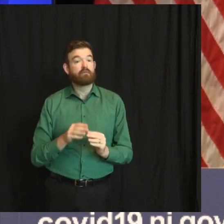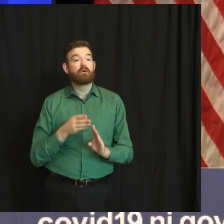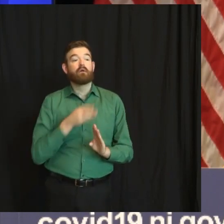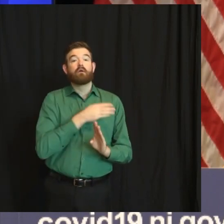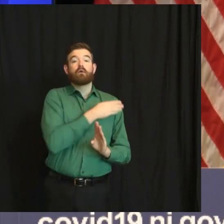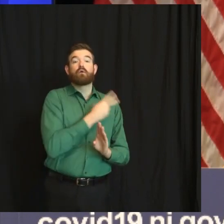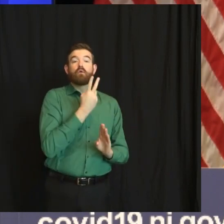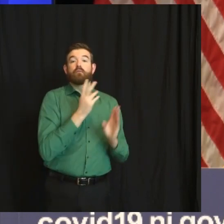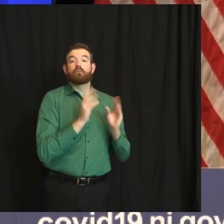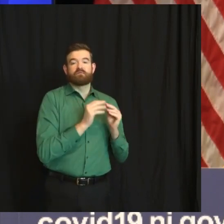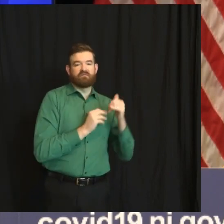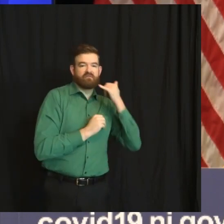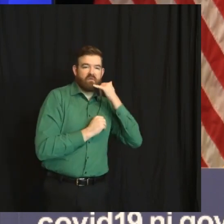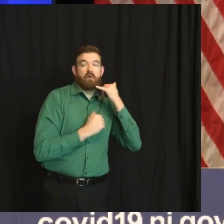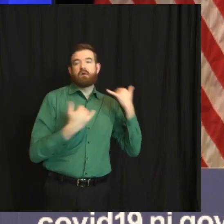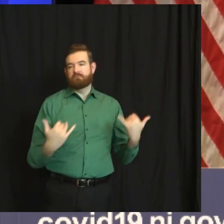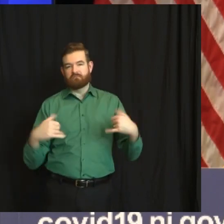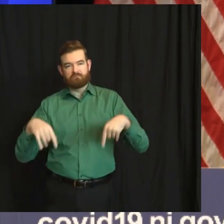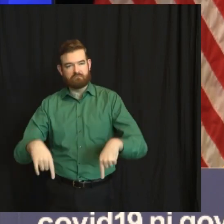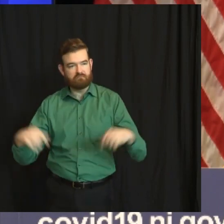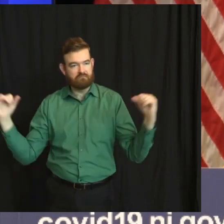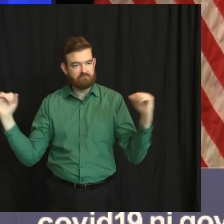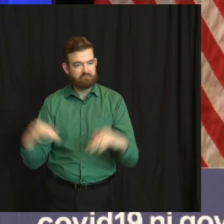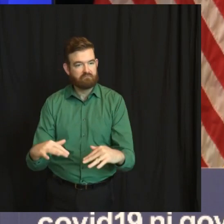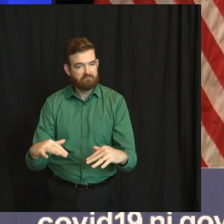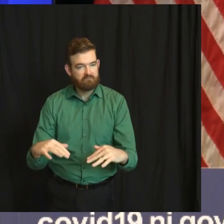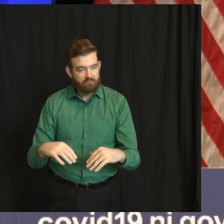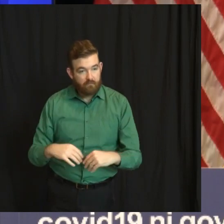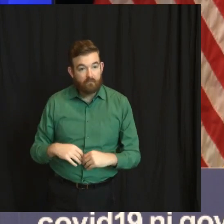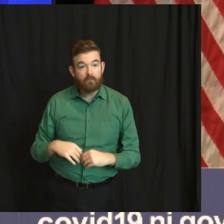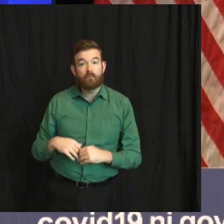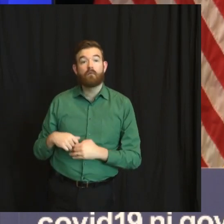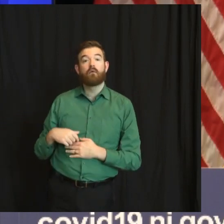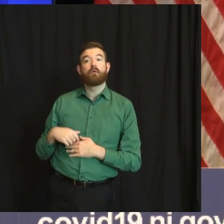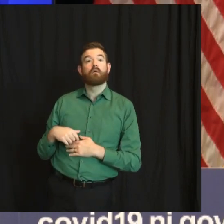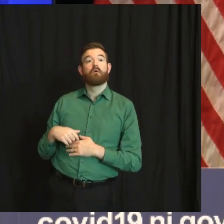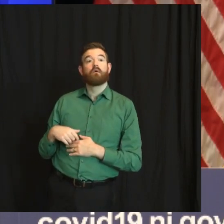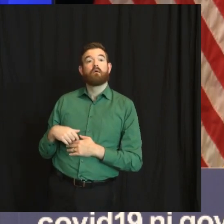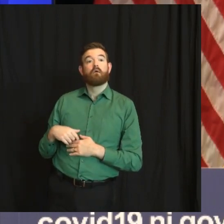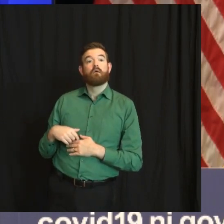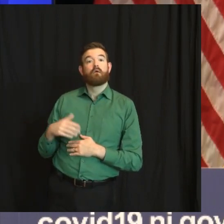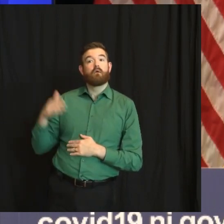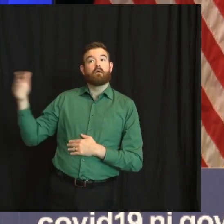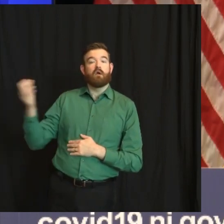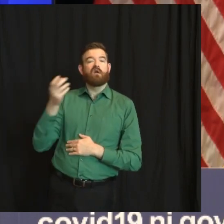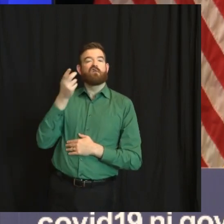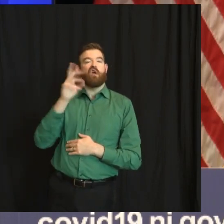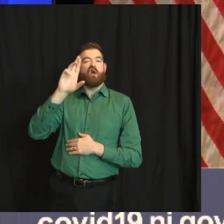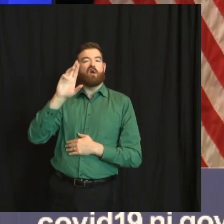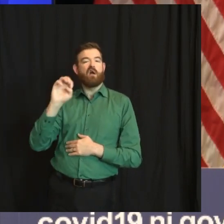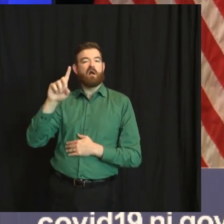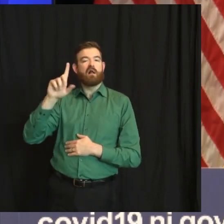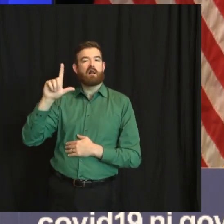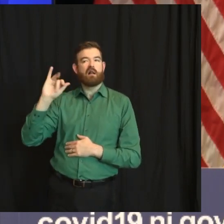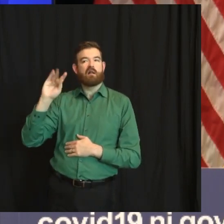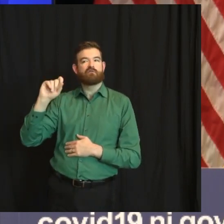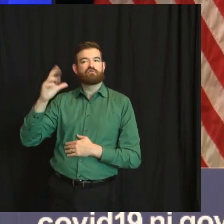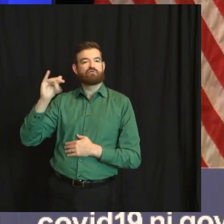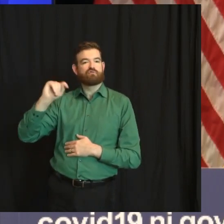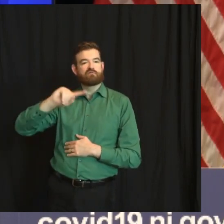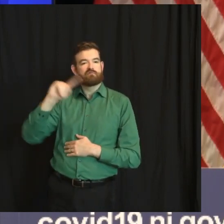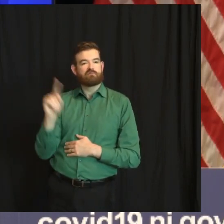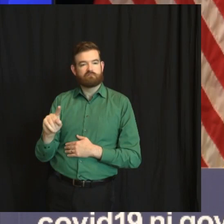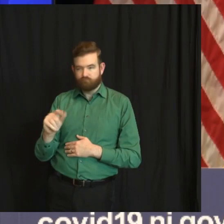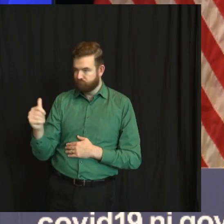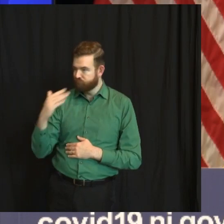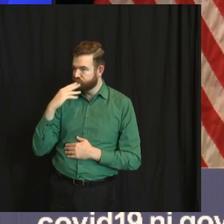Department of Health's Communicable Disease Service Medical Director, another guy who's familiar to you all, Dr. Ed Lifshitz. Ed, great to have you again. And to the